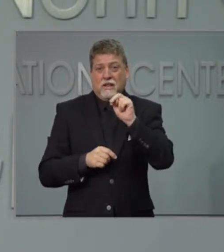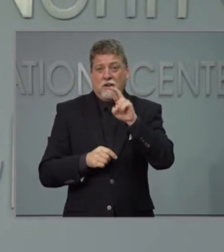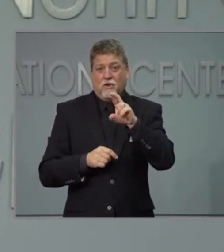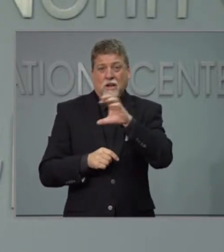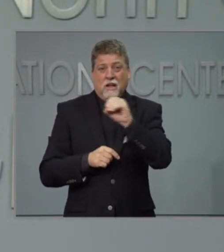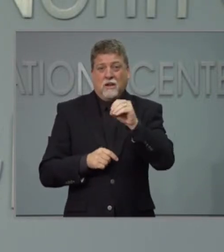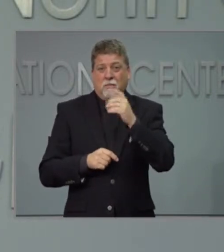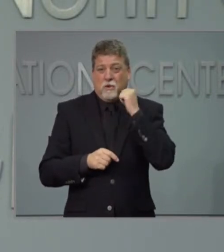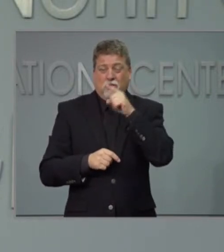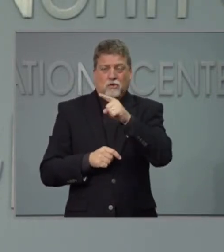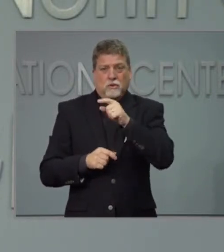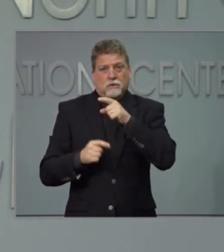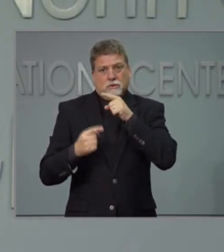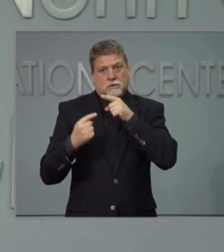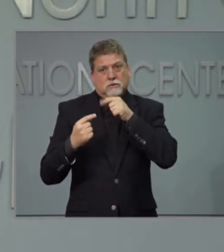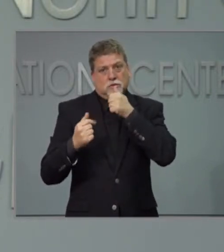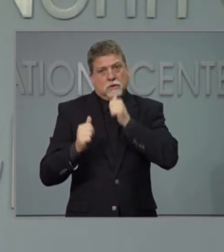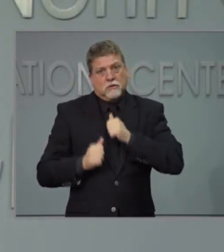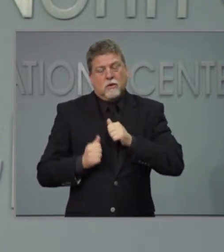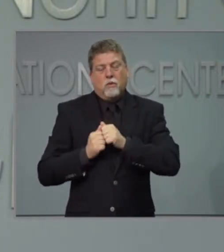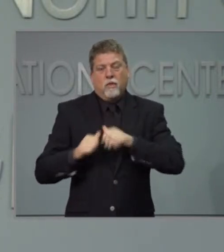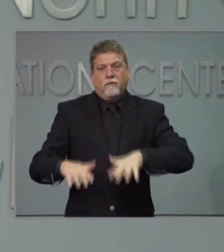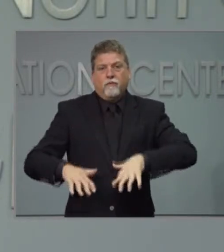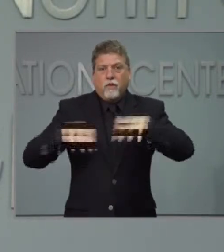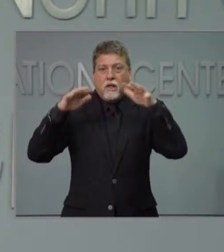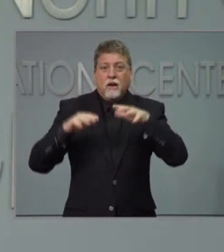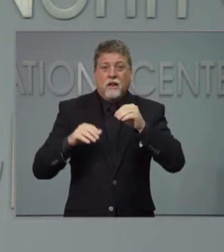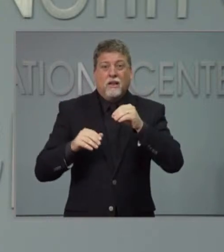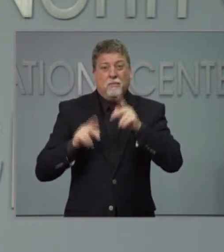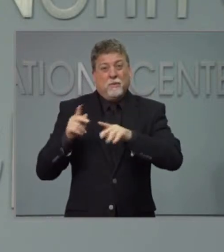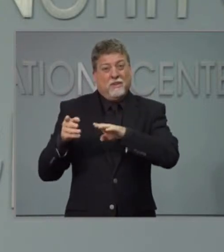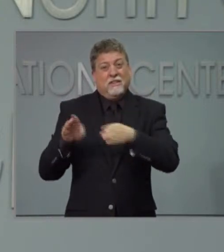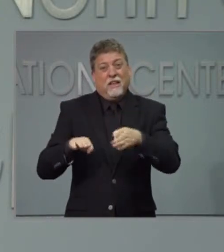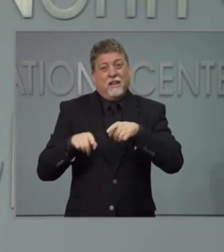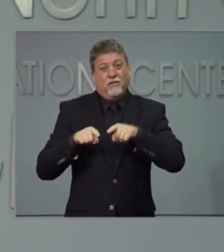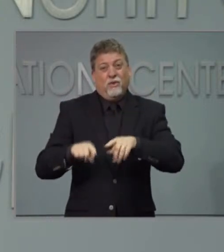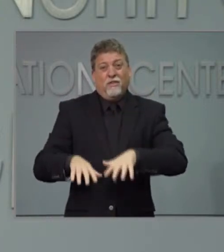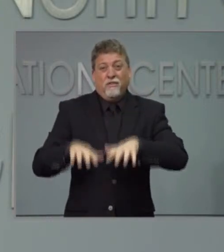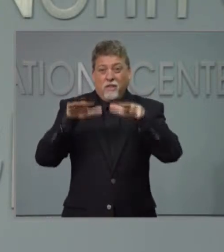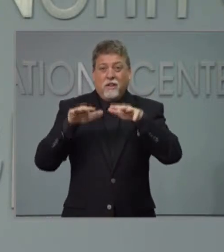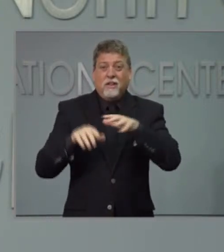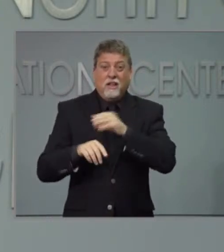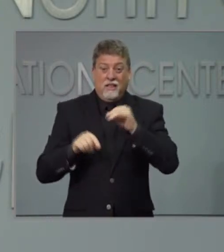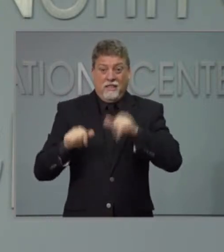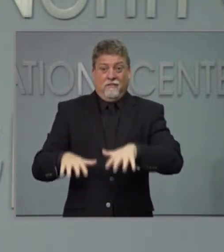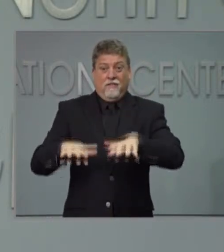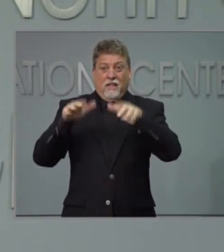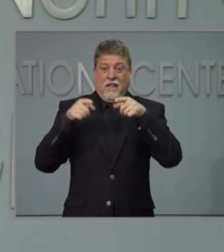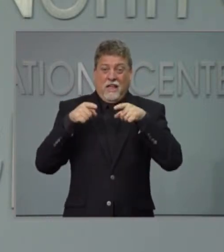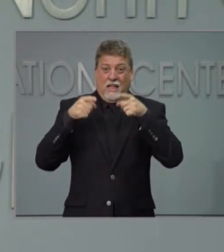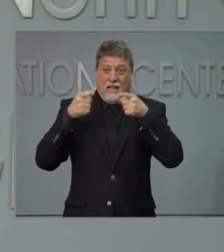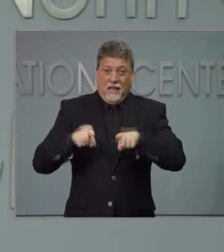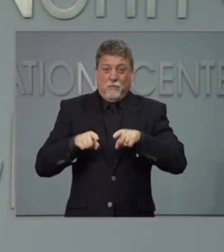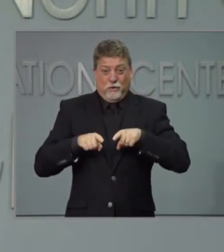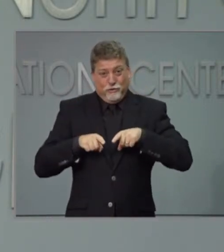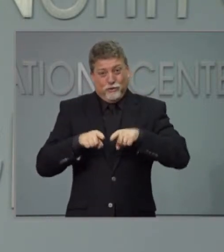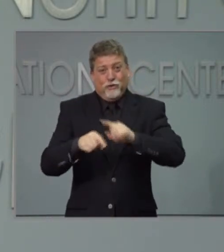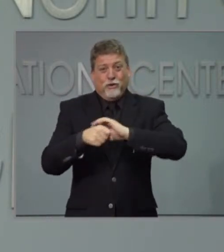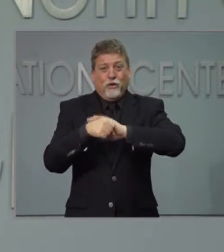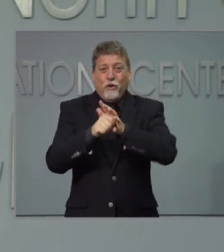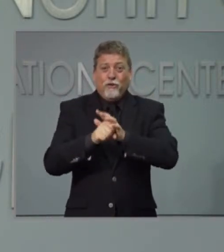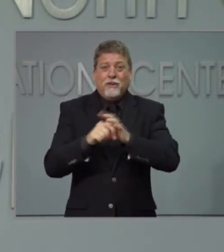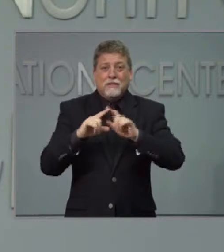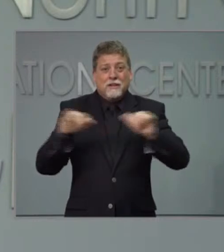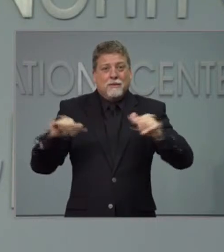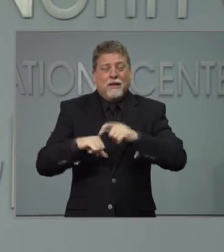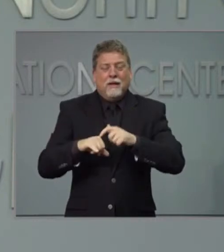flooding that has occurred and the loss of life there. And I know that in the middle of a pandemic, that is a very difficult